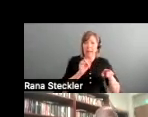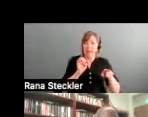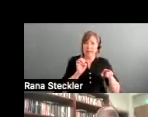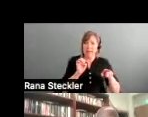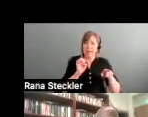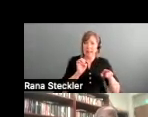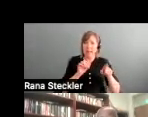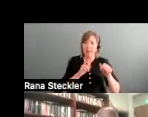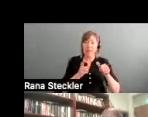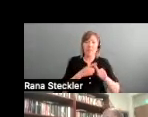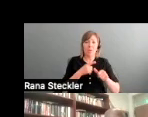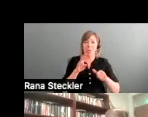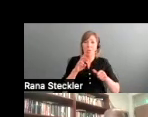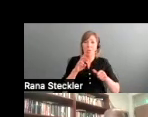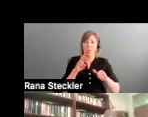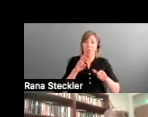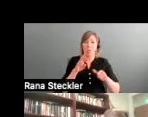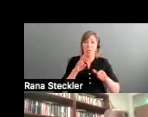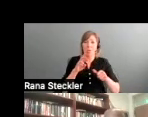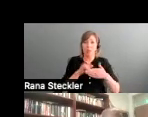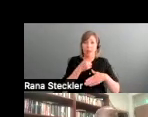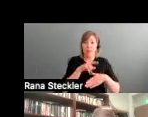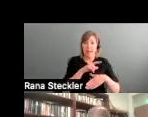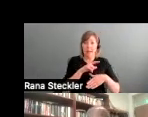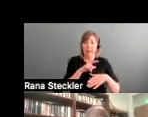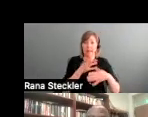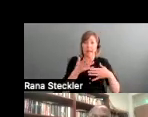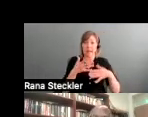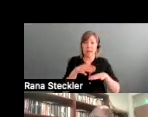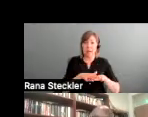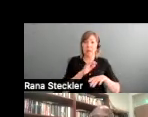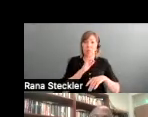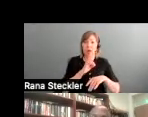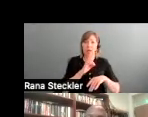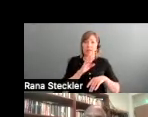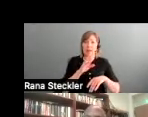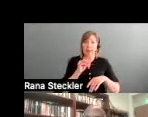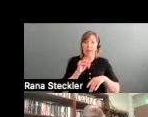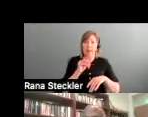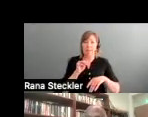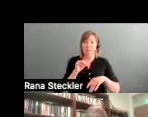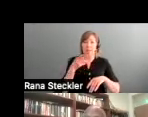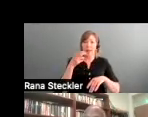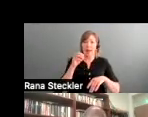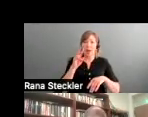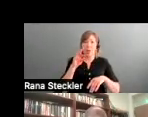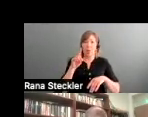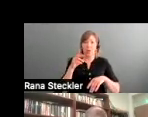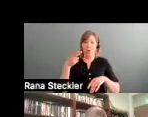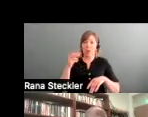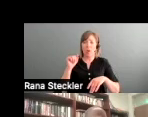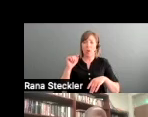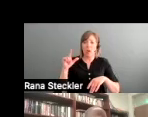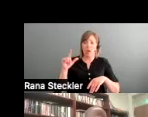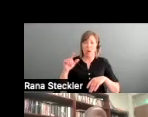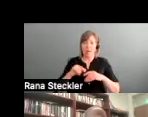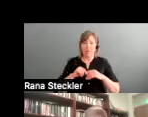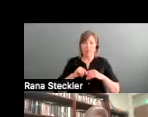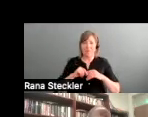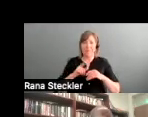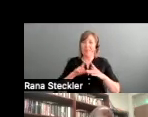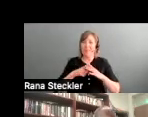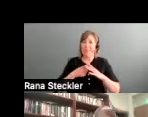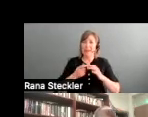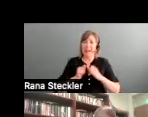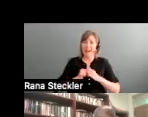the first ward that they integrated was Howard Hall. And so they